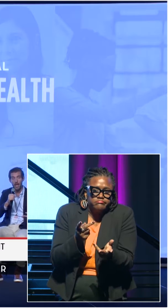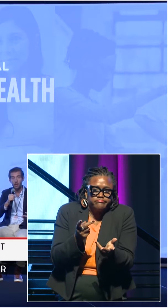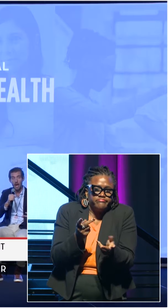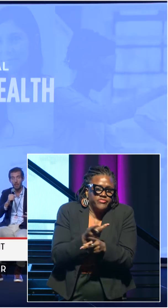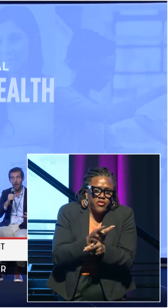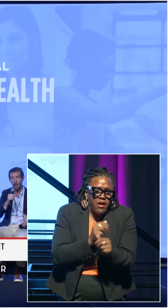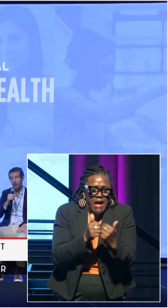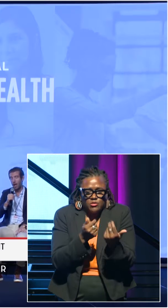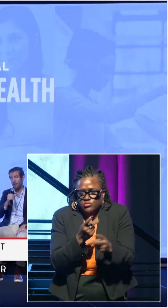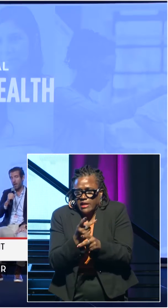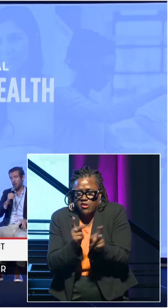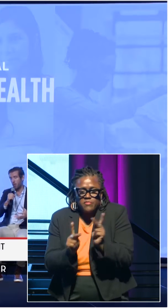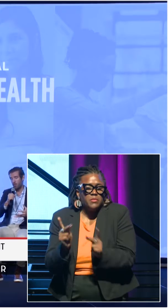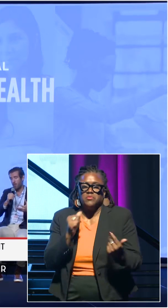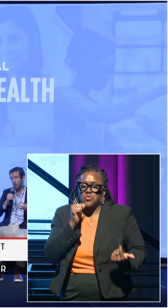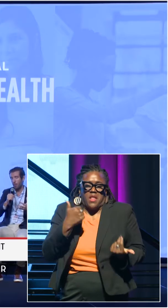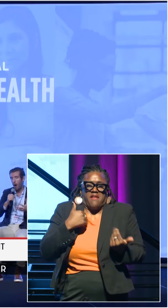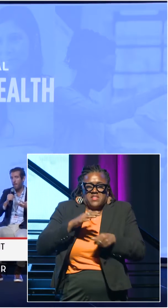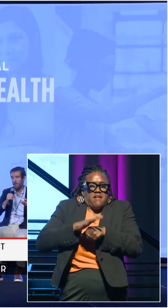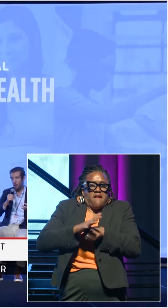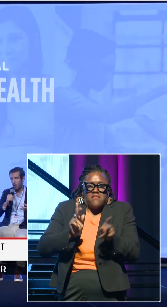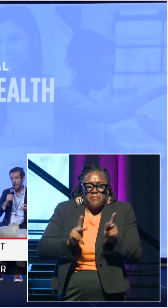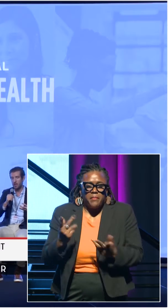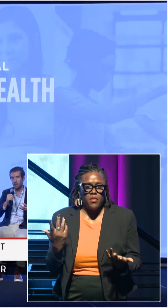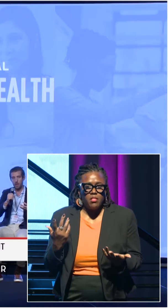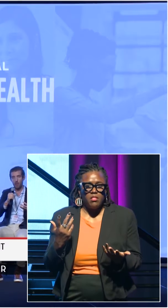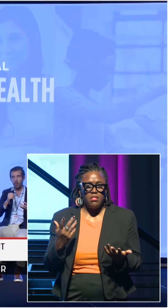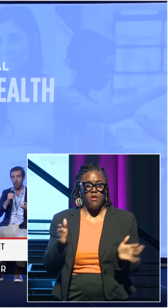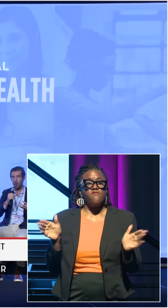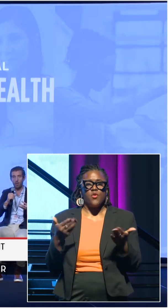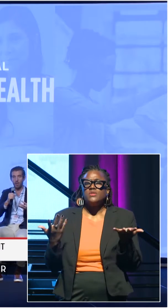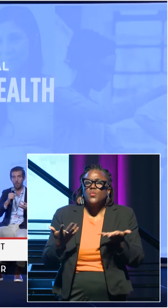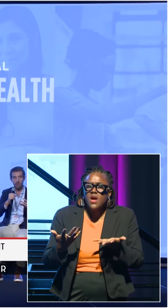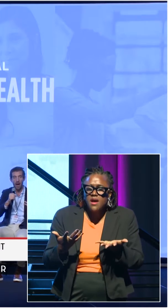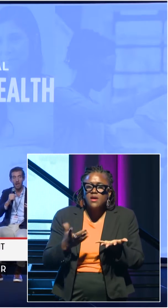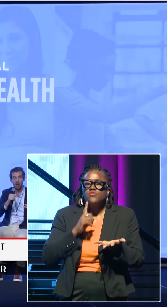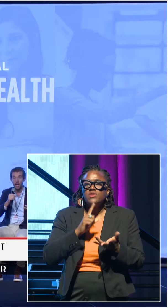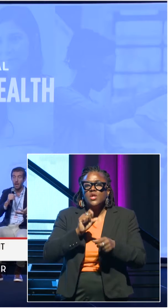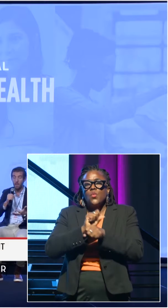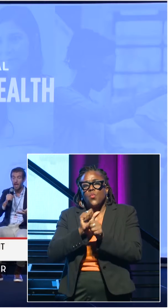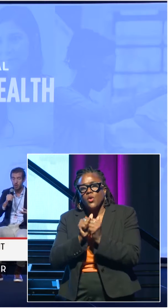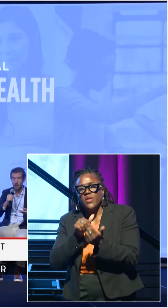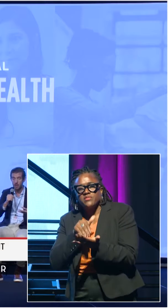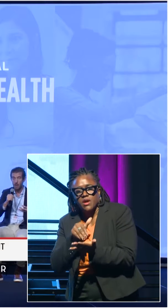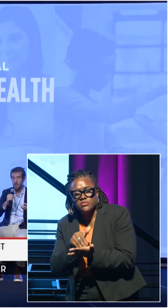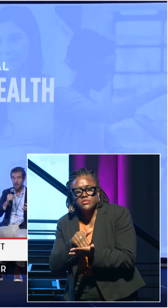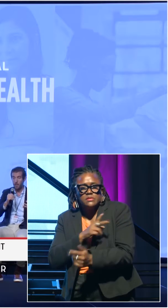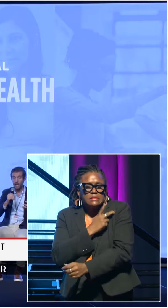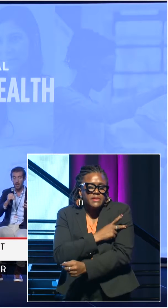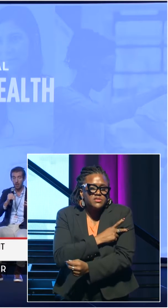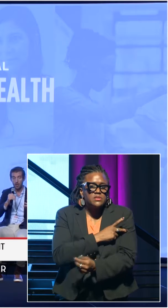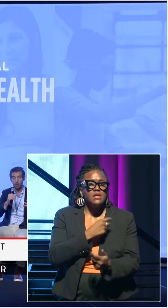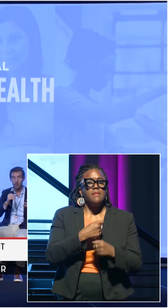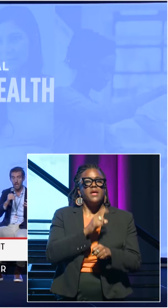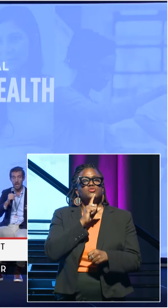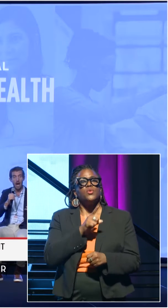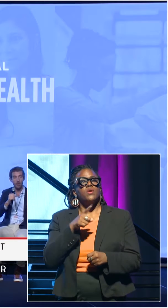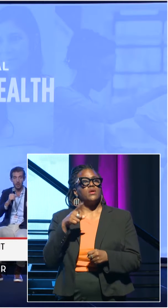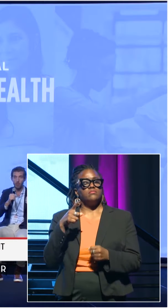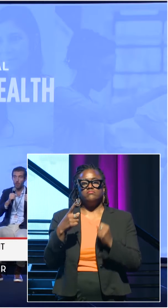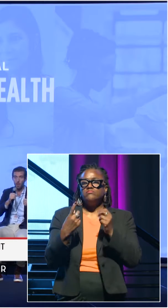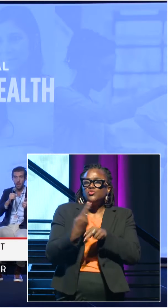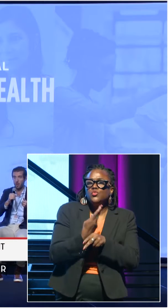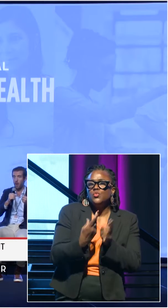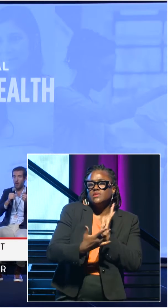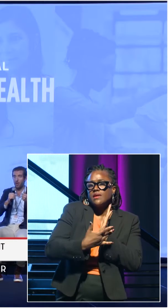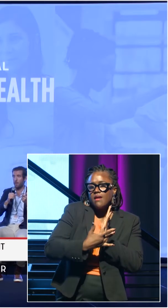maternal patient out there. And so, our big focus has been to really work with providers and patients to basically use